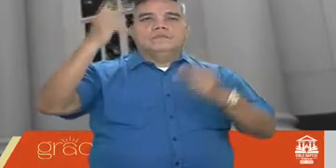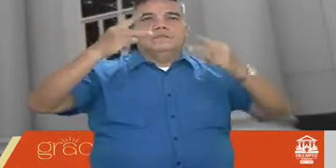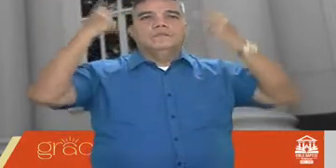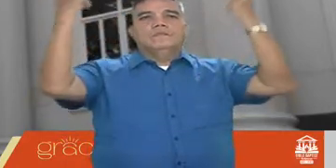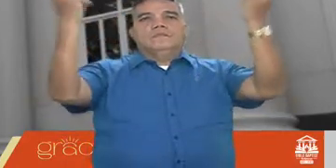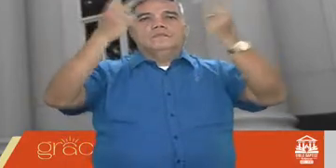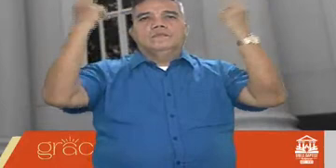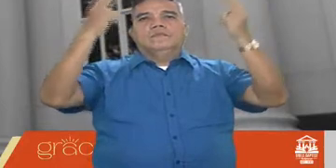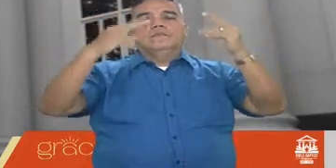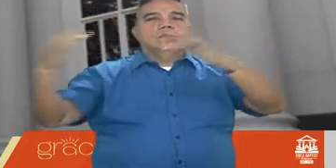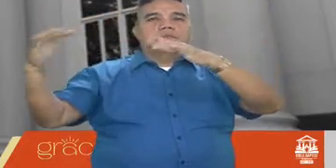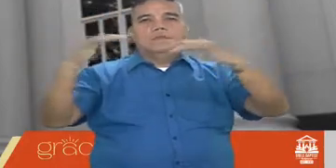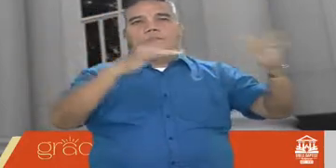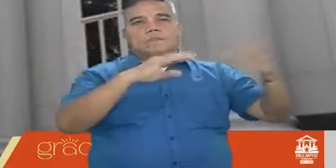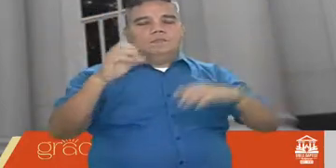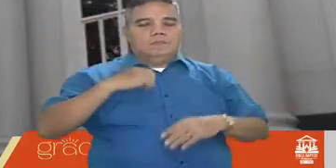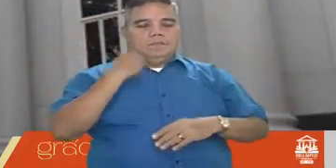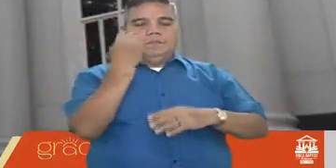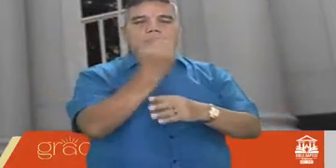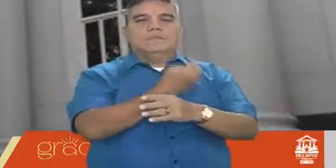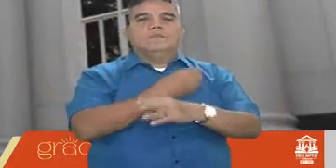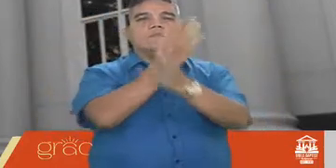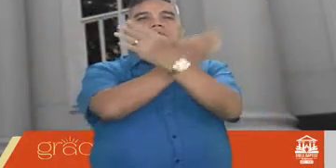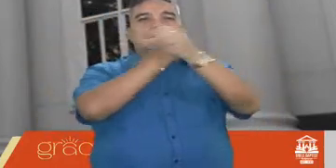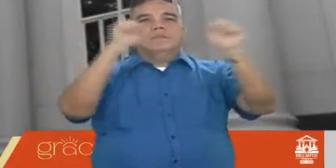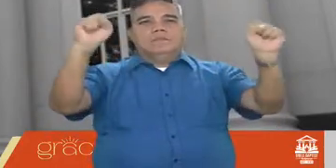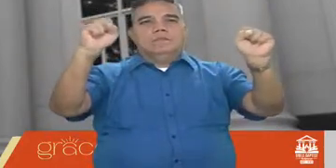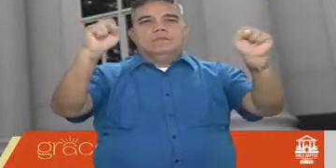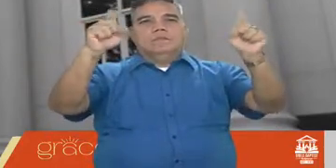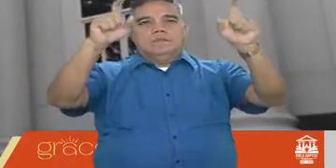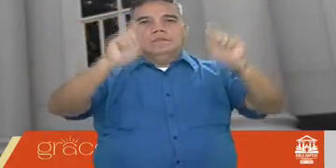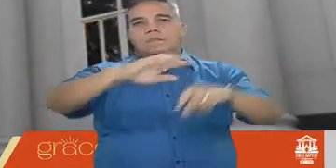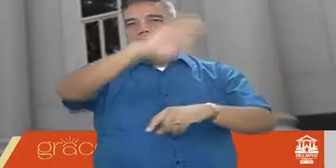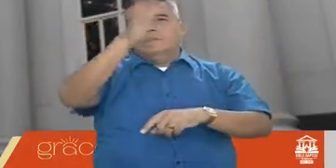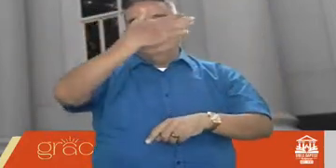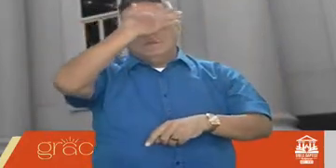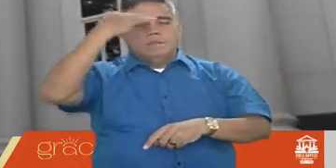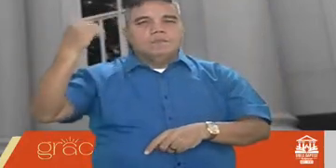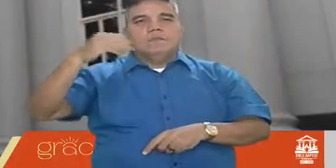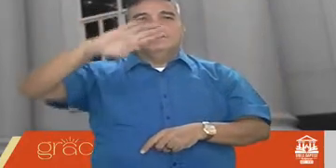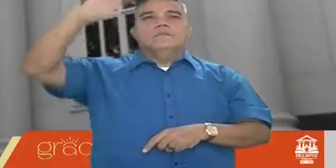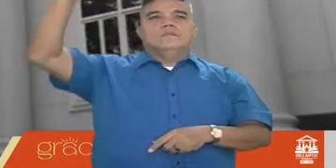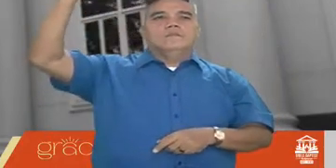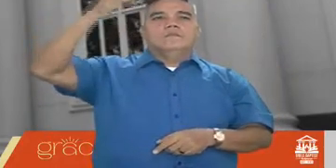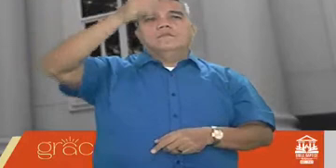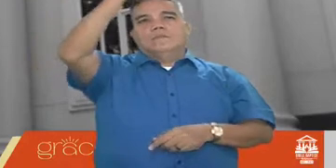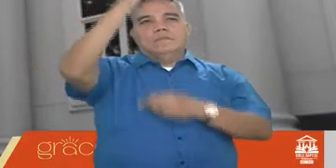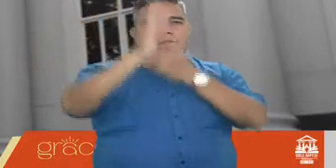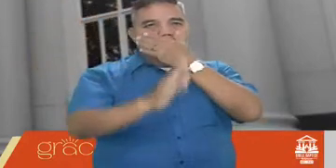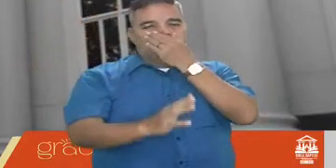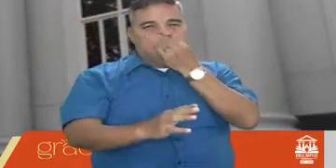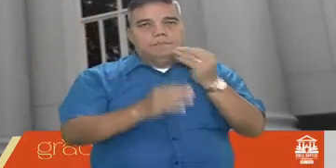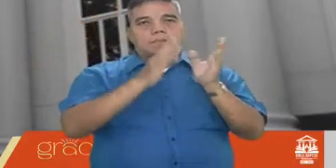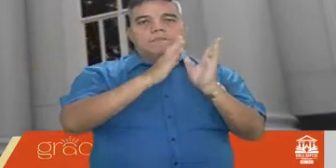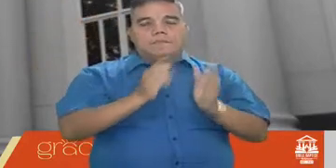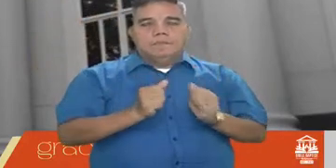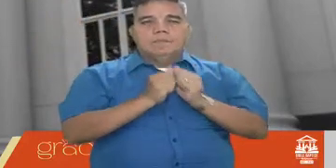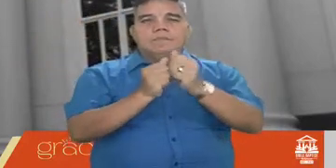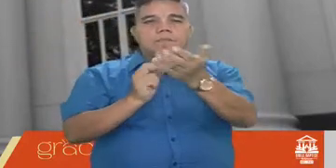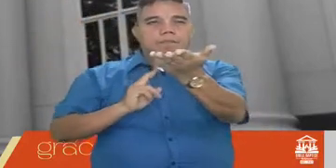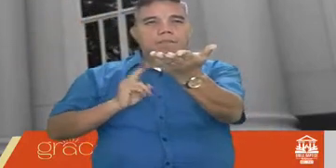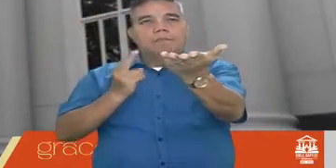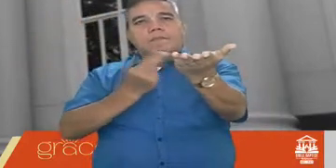won the victory in the battle for our salvation. We must never forget the grace of God